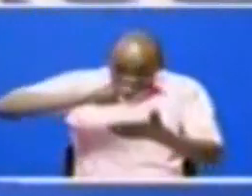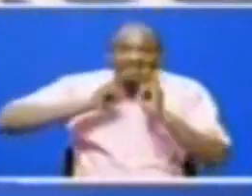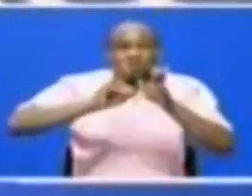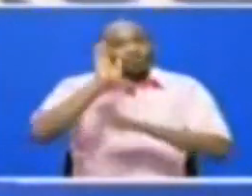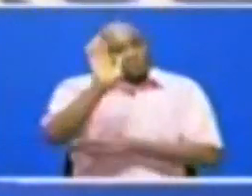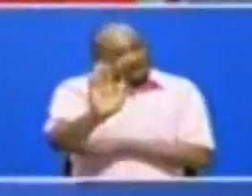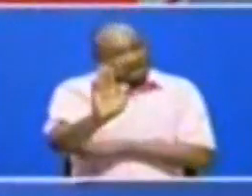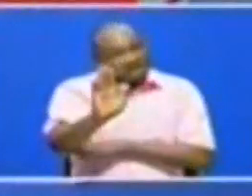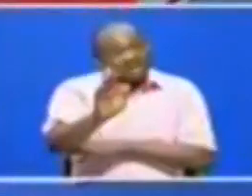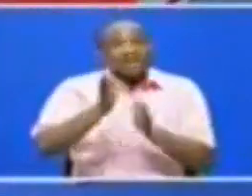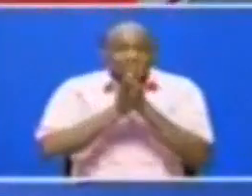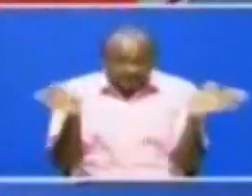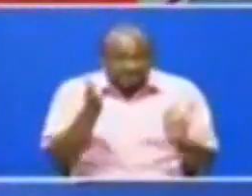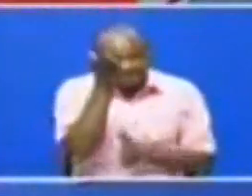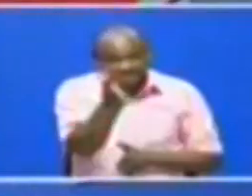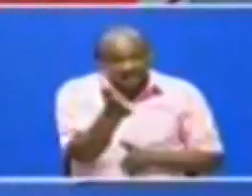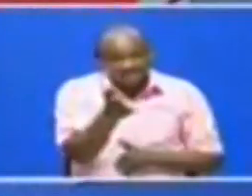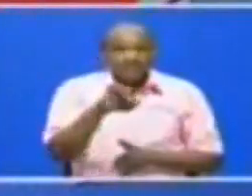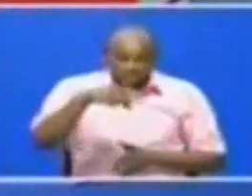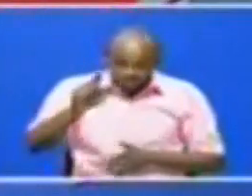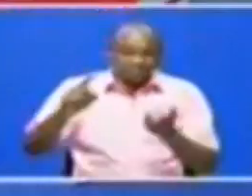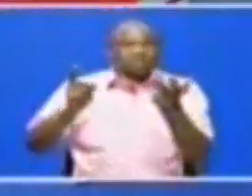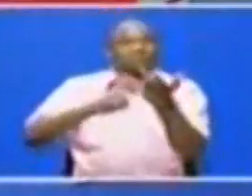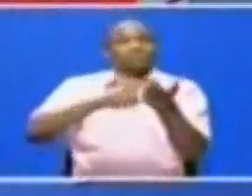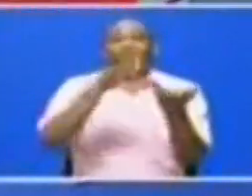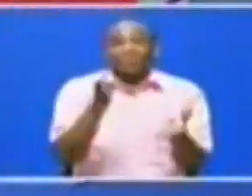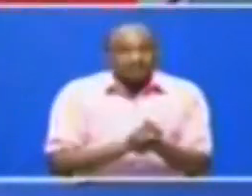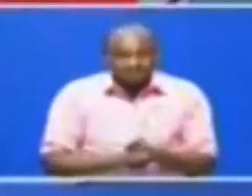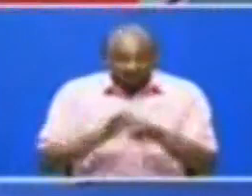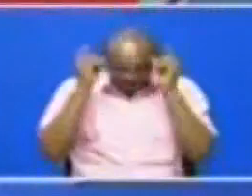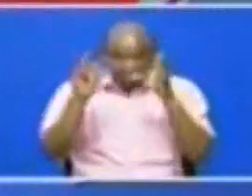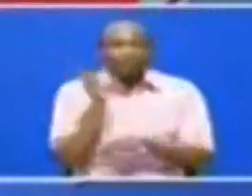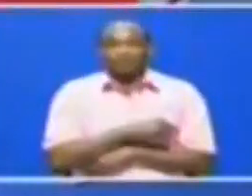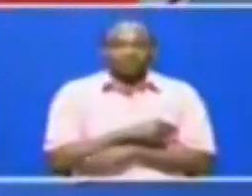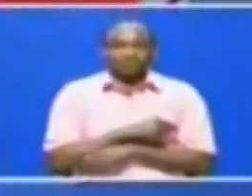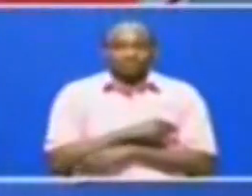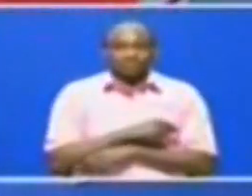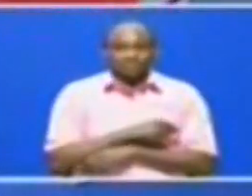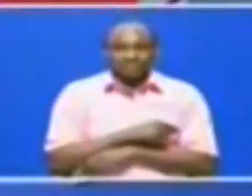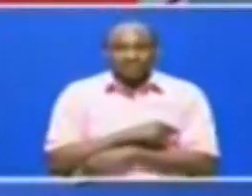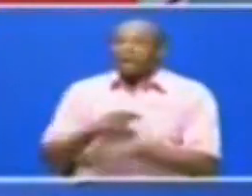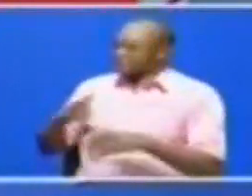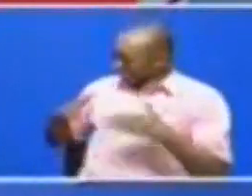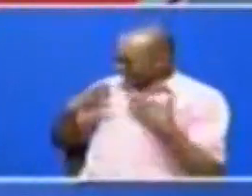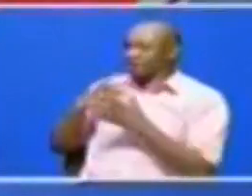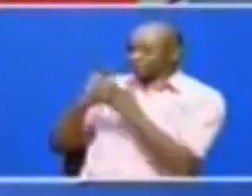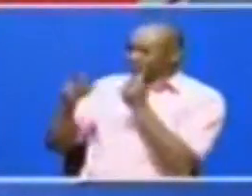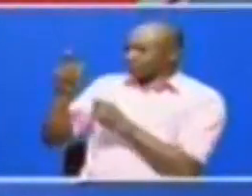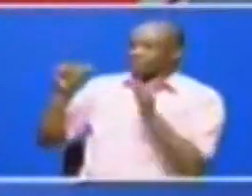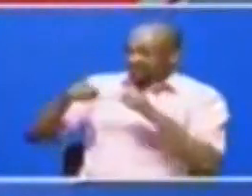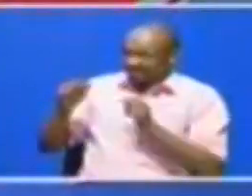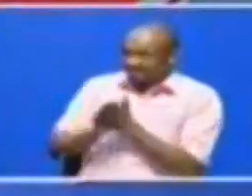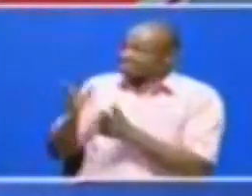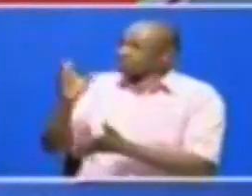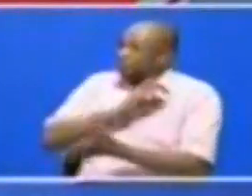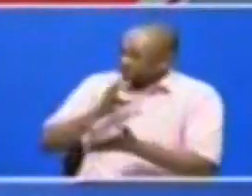results in public, and then they are tabulated and a decision made. Yes, and I'm glad you both have agreed that, you know, getting these